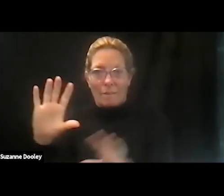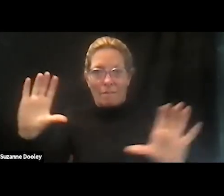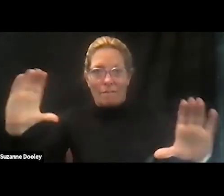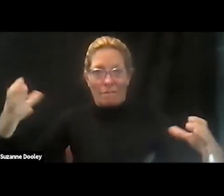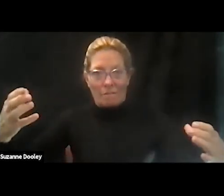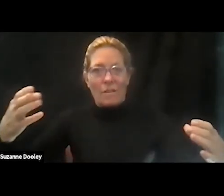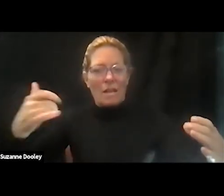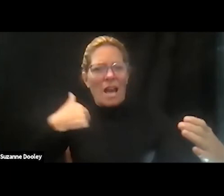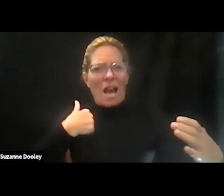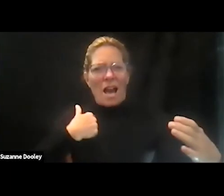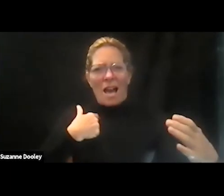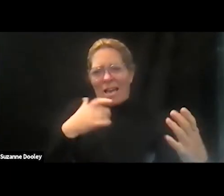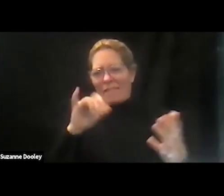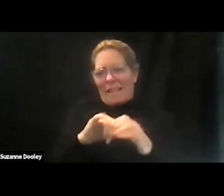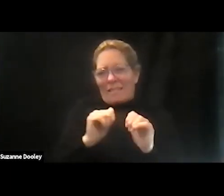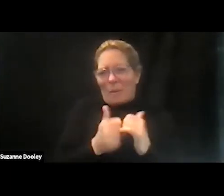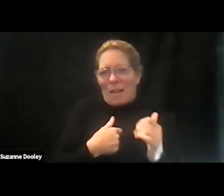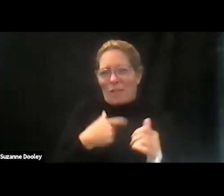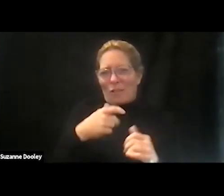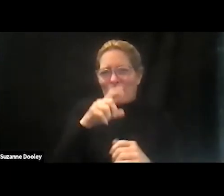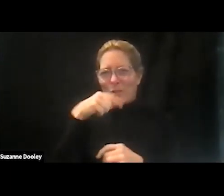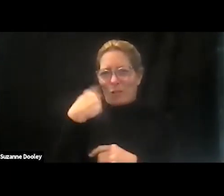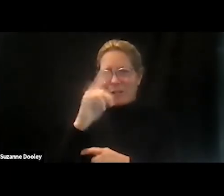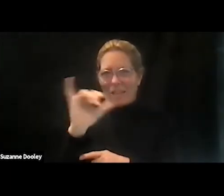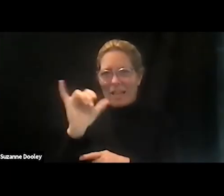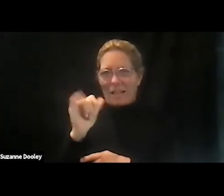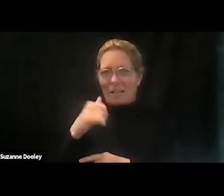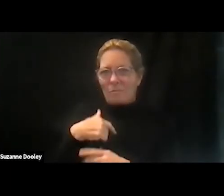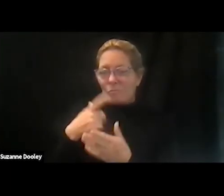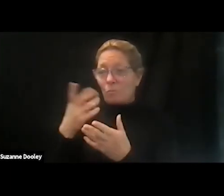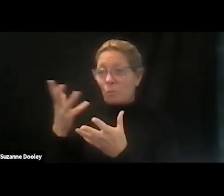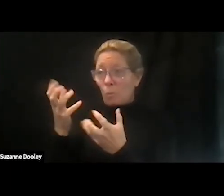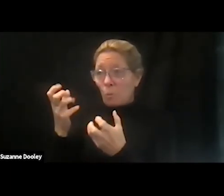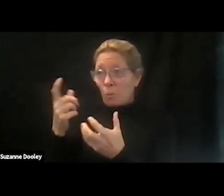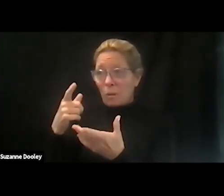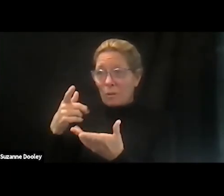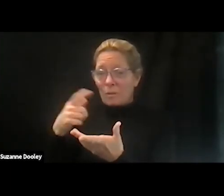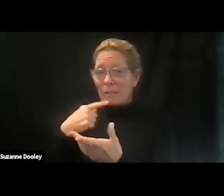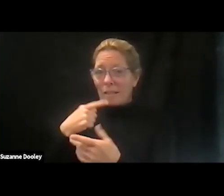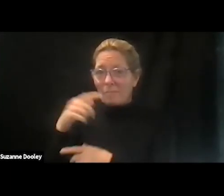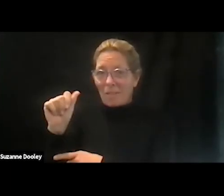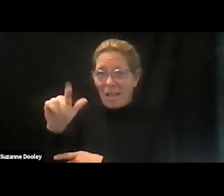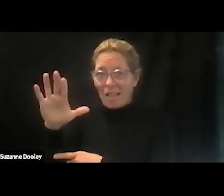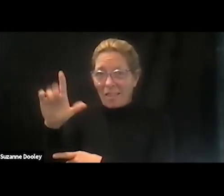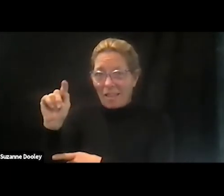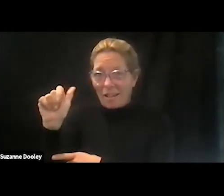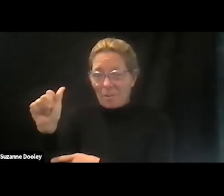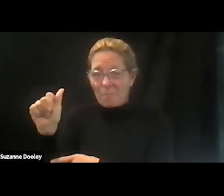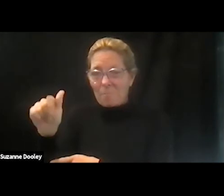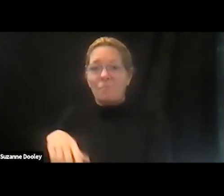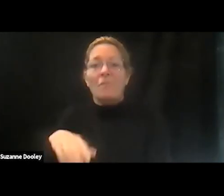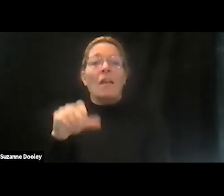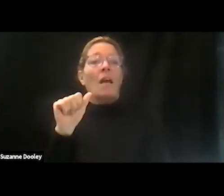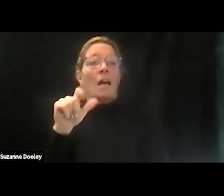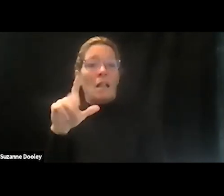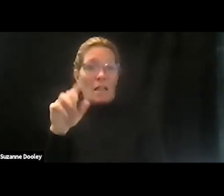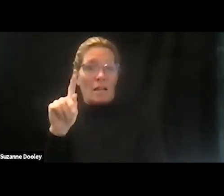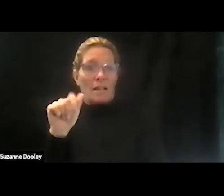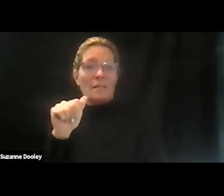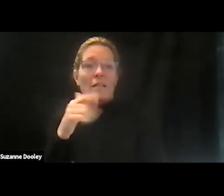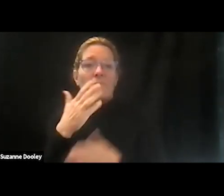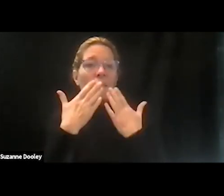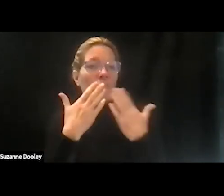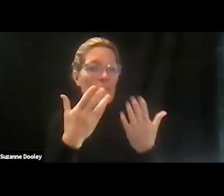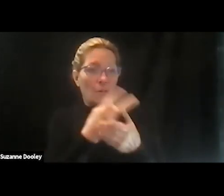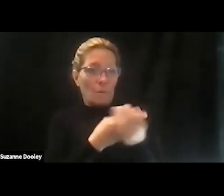love to hear what Aletta has to say. Yeah, thank you both. I think it's a really good question. I think